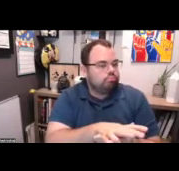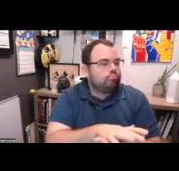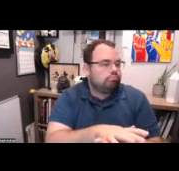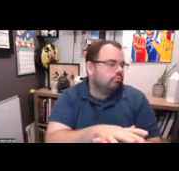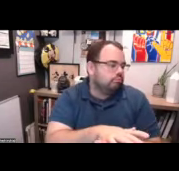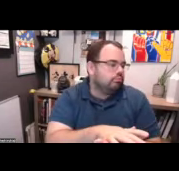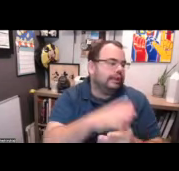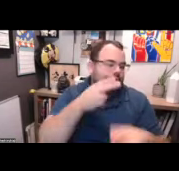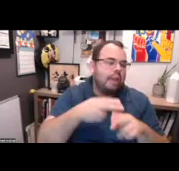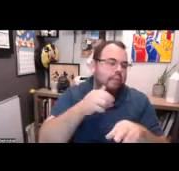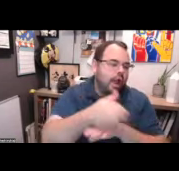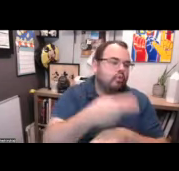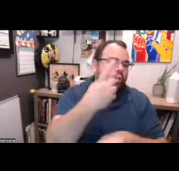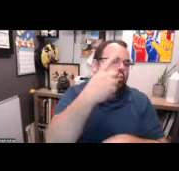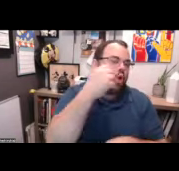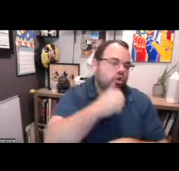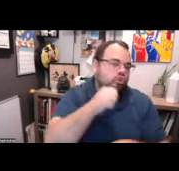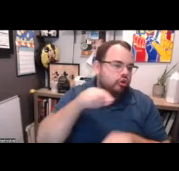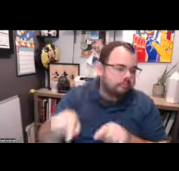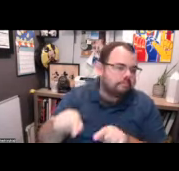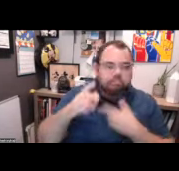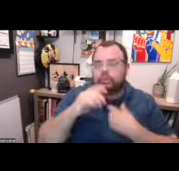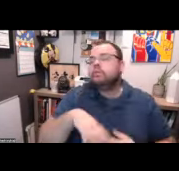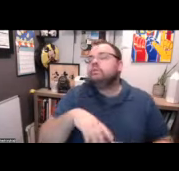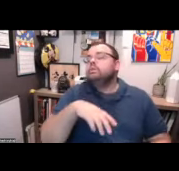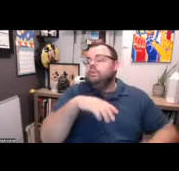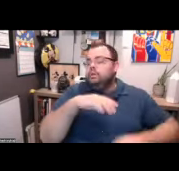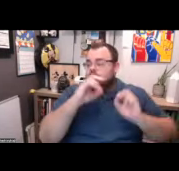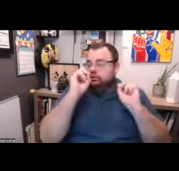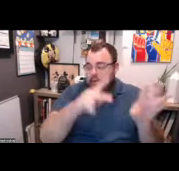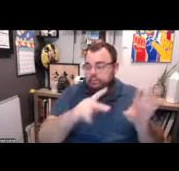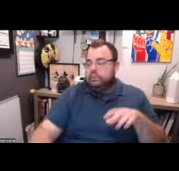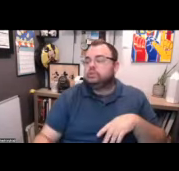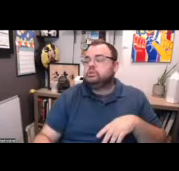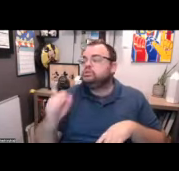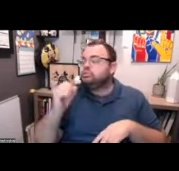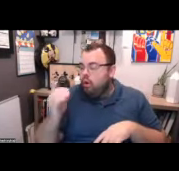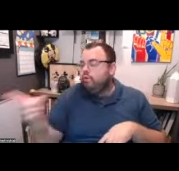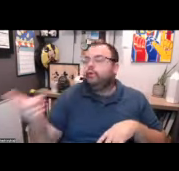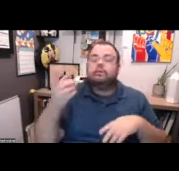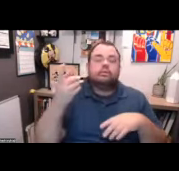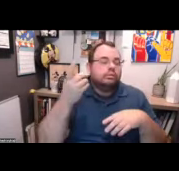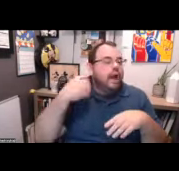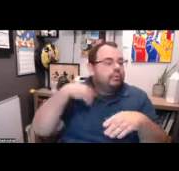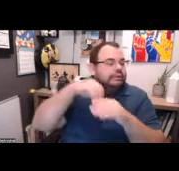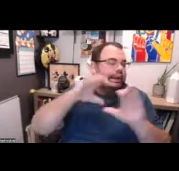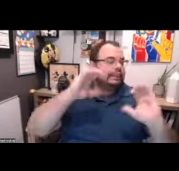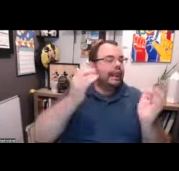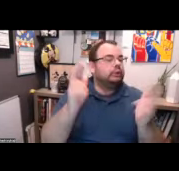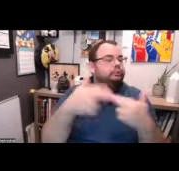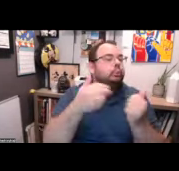so they ended up naming the school after their daughter, Debbie. So that's where the name comes from that one